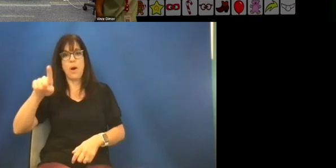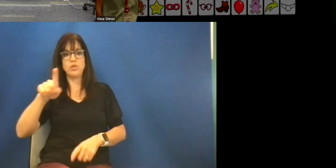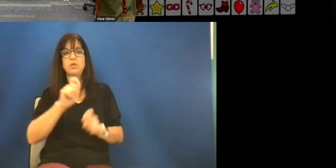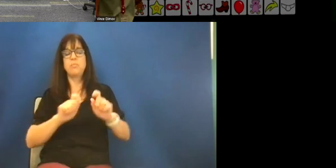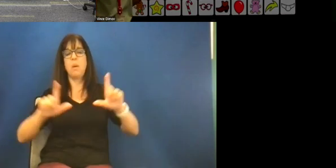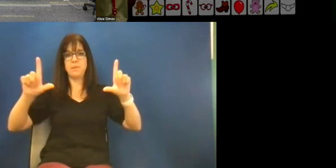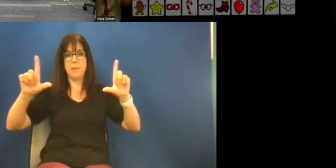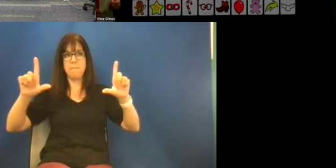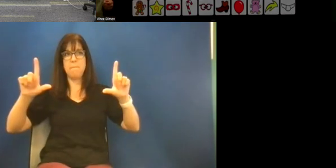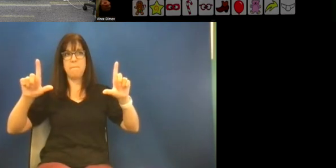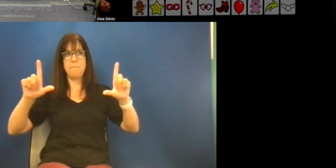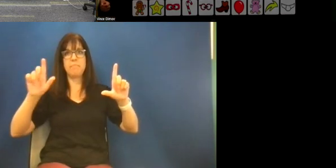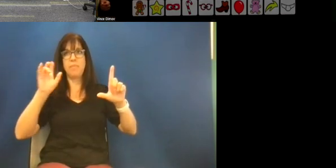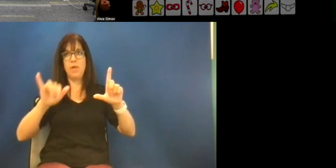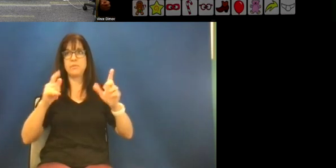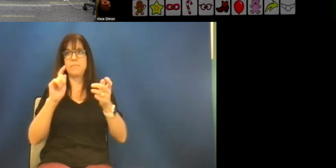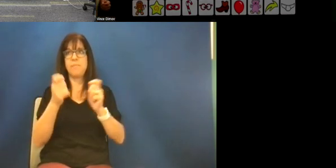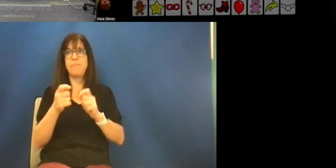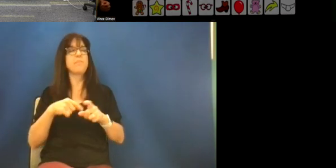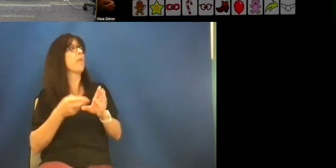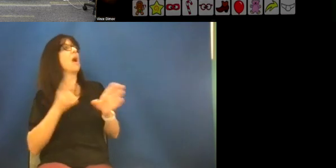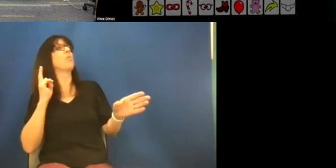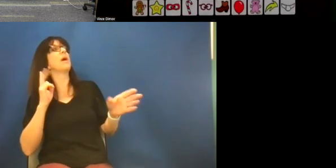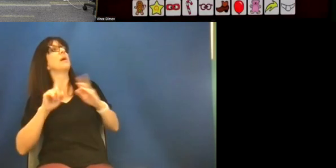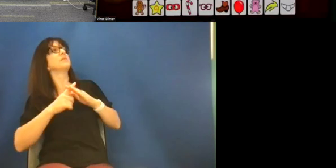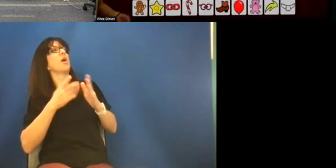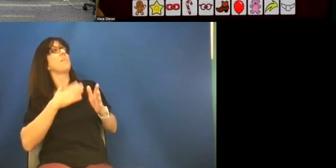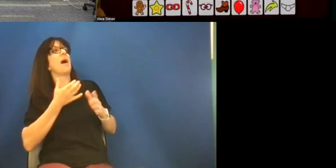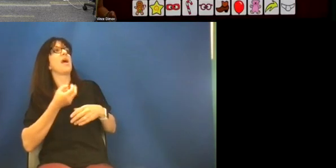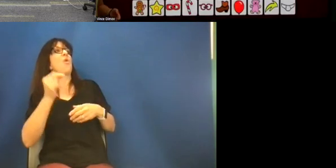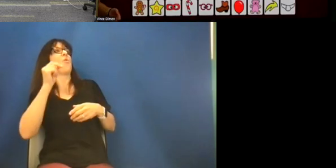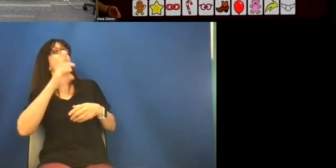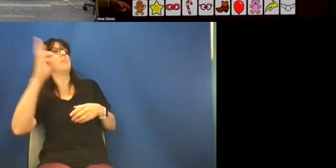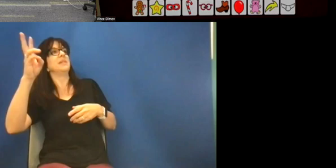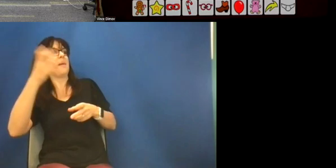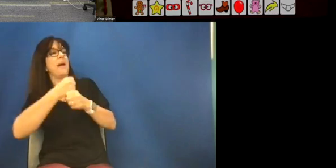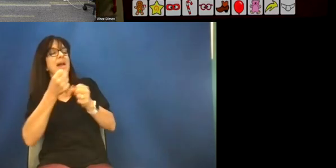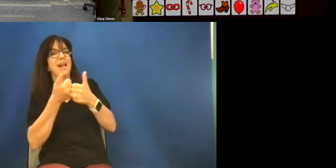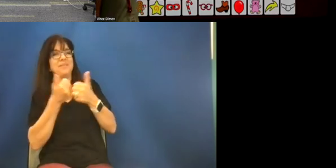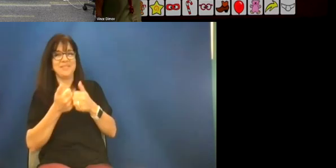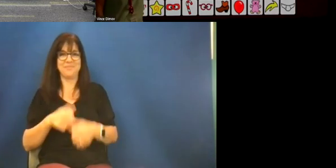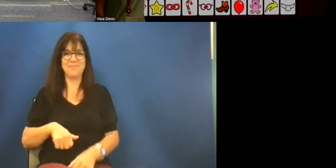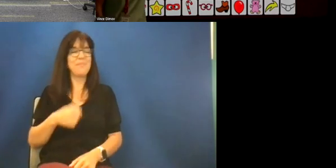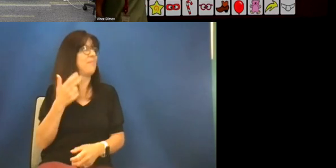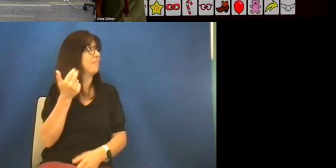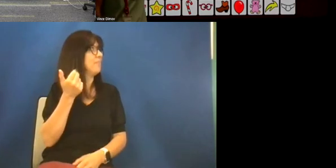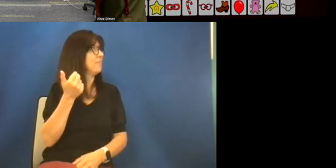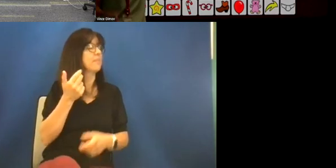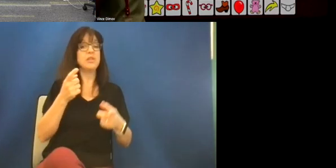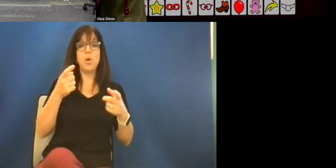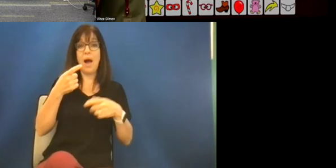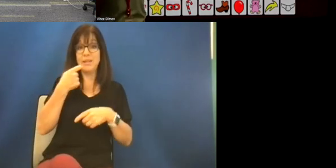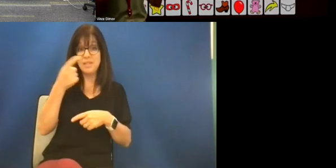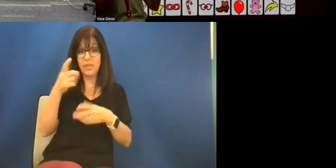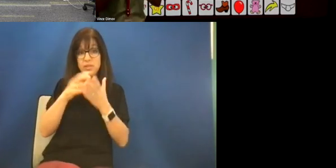is. That's what you can change. I quit and start my own game with. Yeah, do it. Anyway, so when this comes on, then I make him explain to